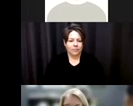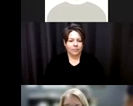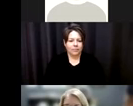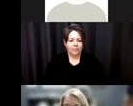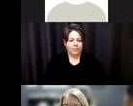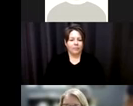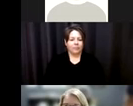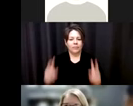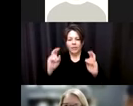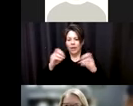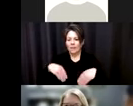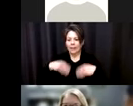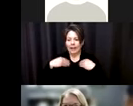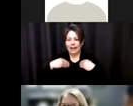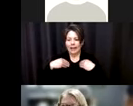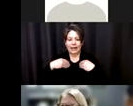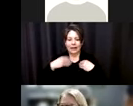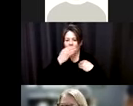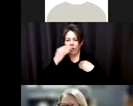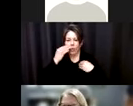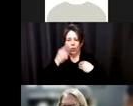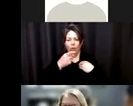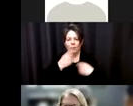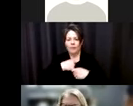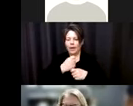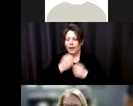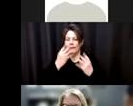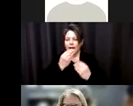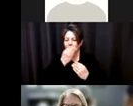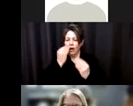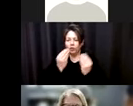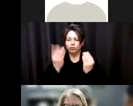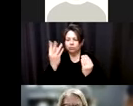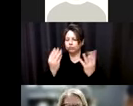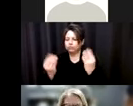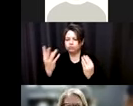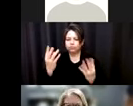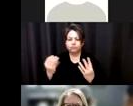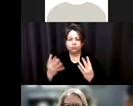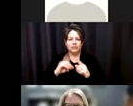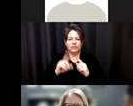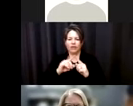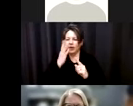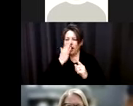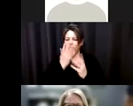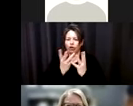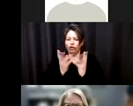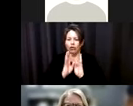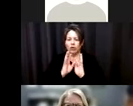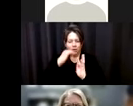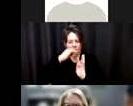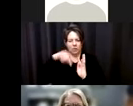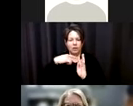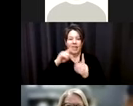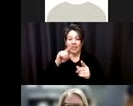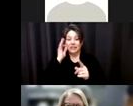Blanket flower, which produces numerous blooms with all of different colors on them, and this particular bee